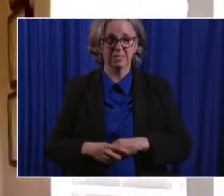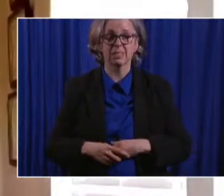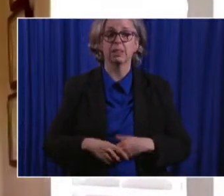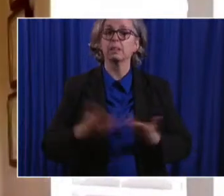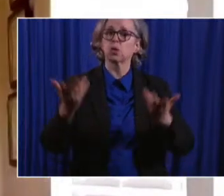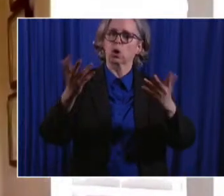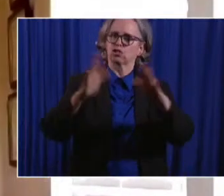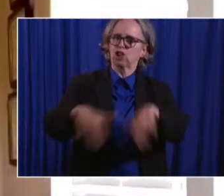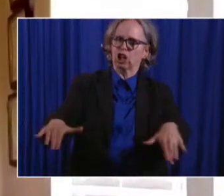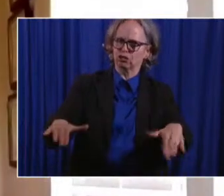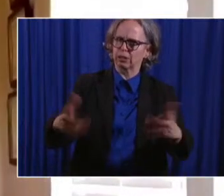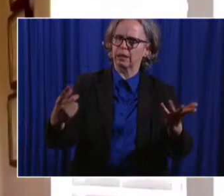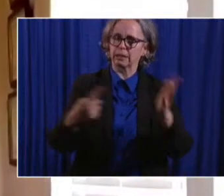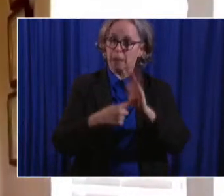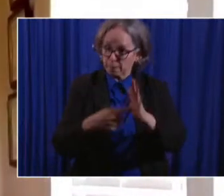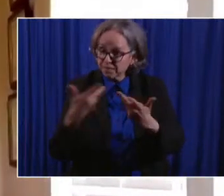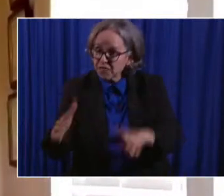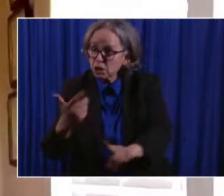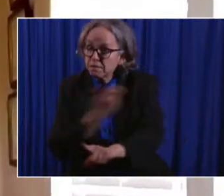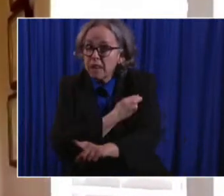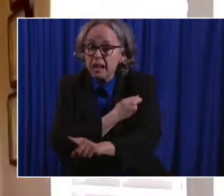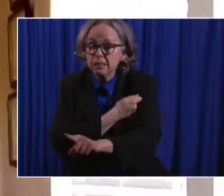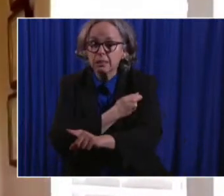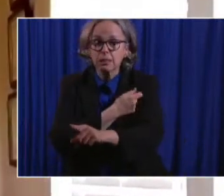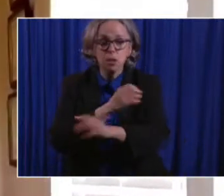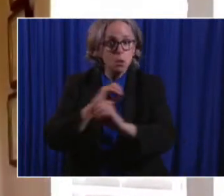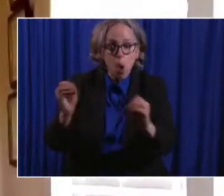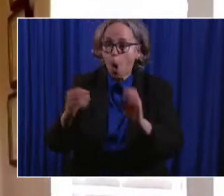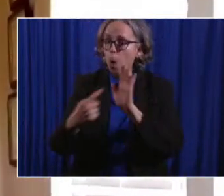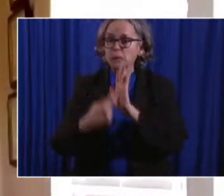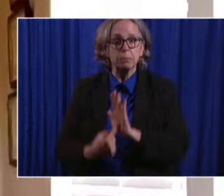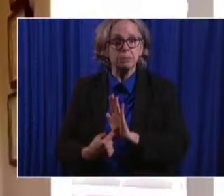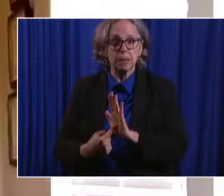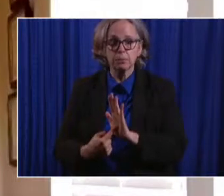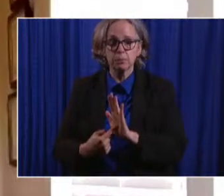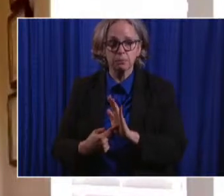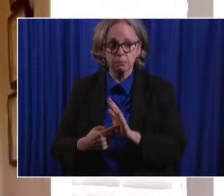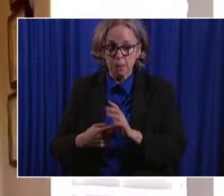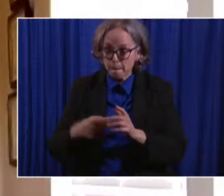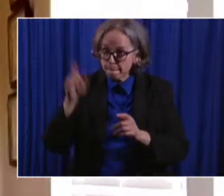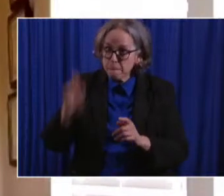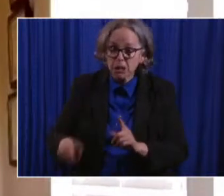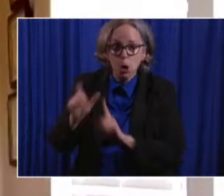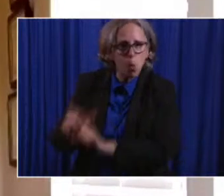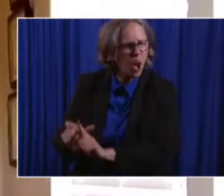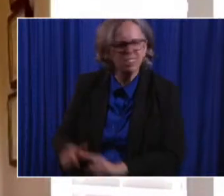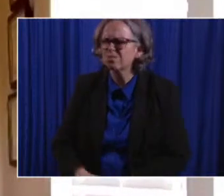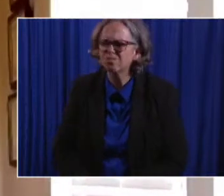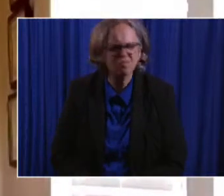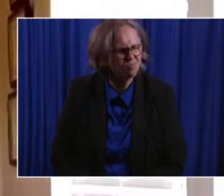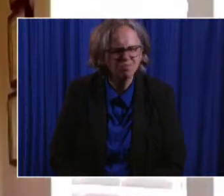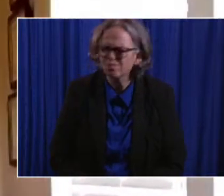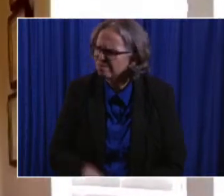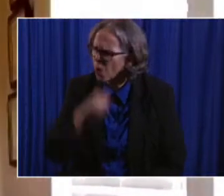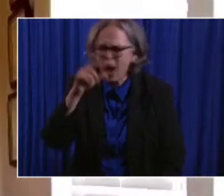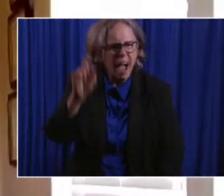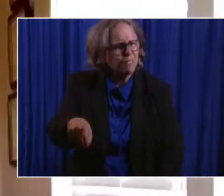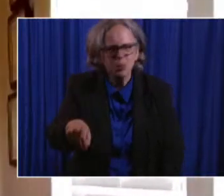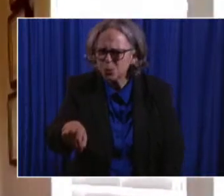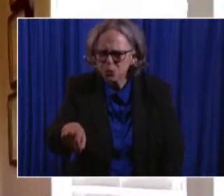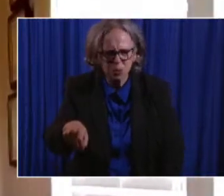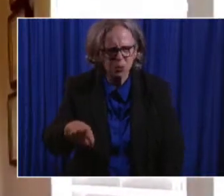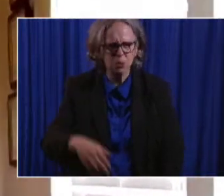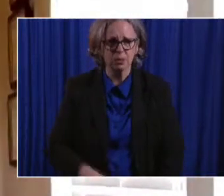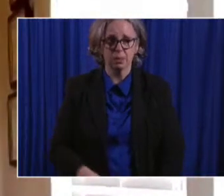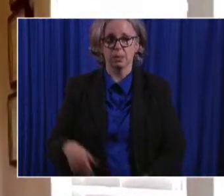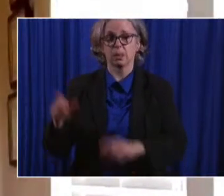no COVID-like symptoms don't need to quarantine. They don't need to be restricted from work, school, or play. They don't need to